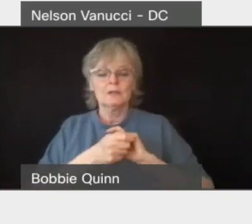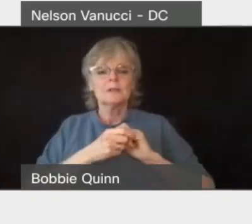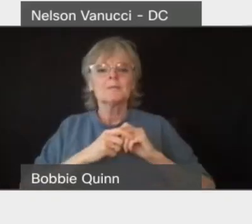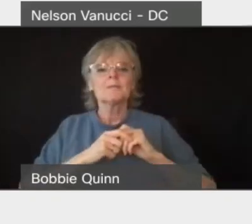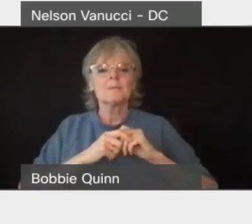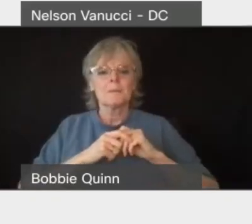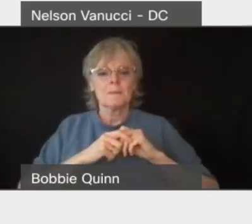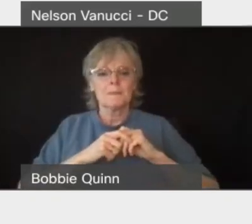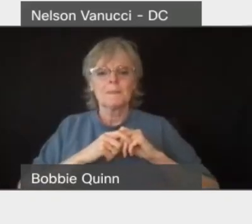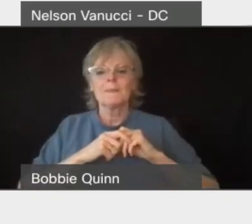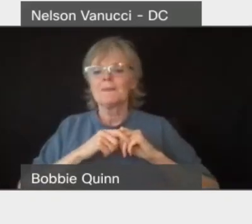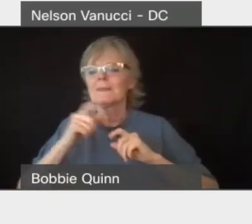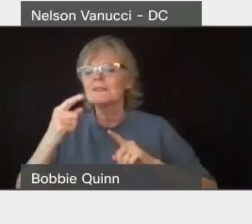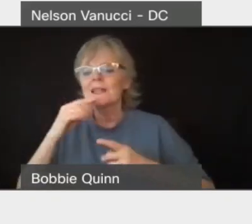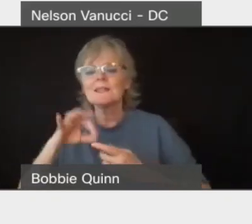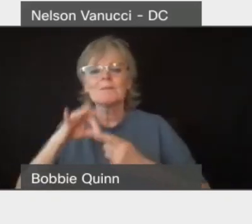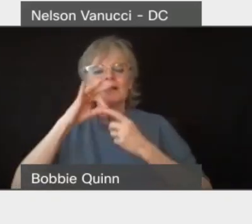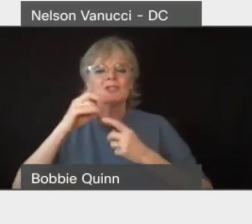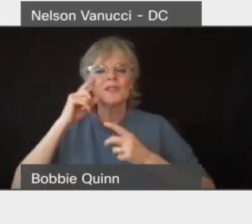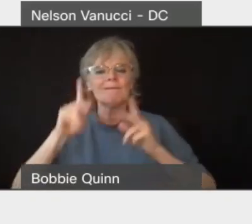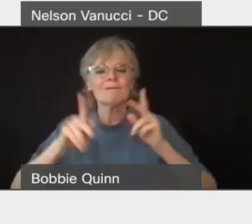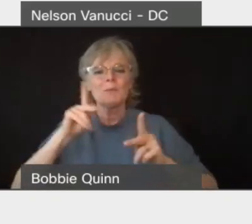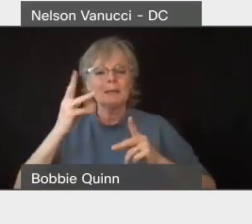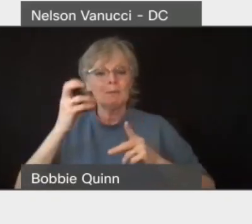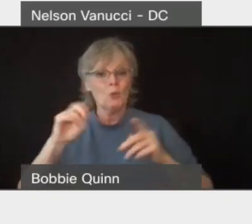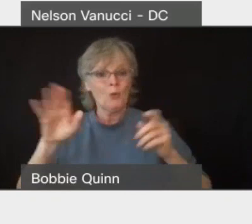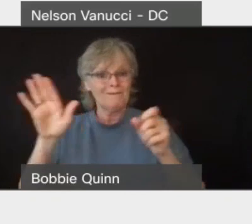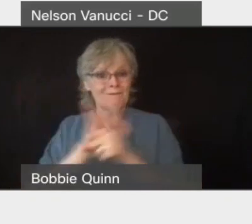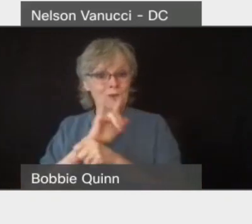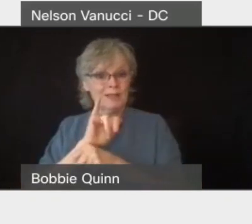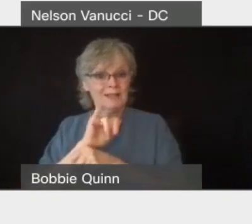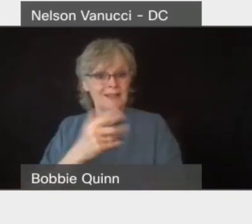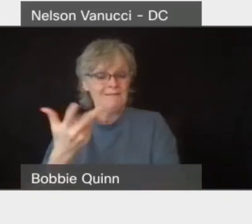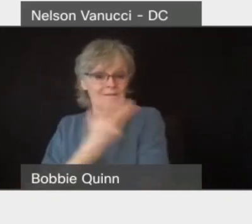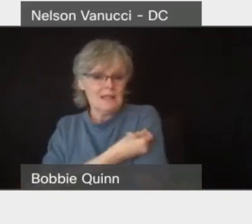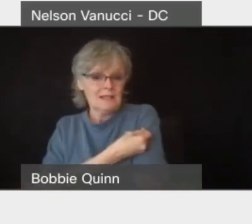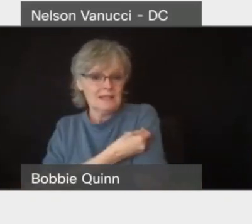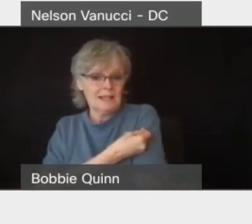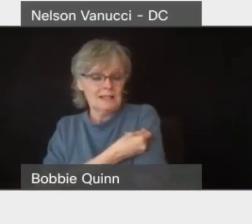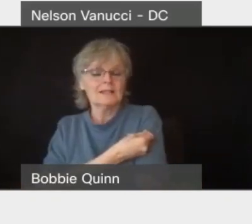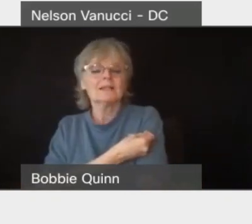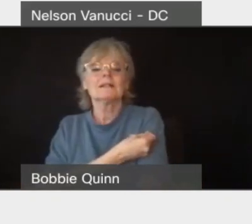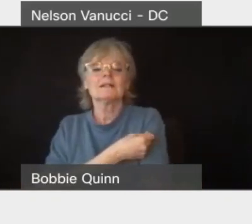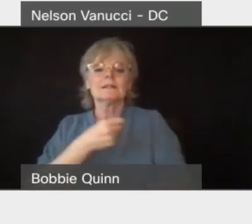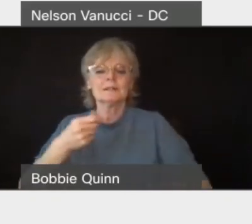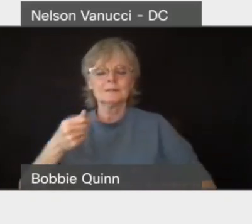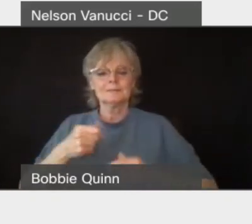And it says especially for people once they are fully vaccinated. And yes, I don't